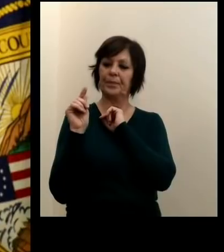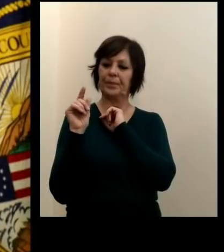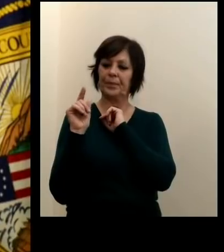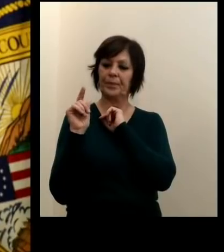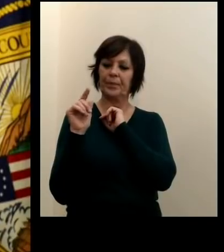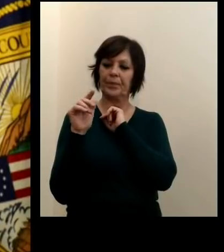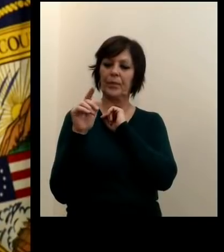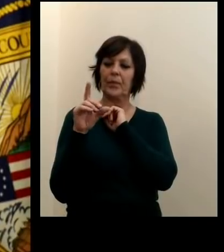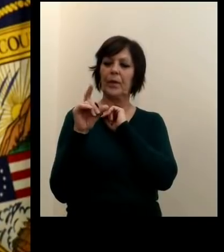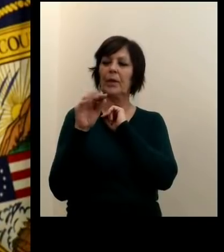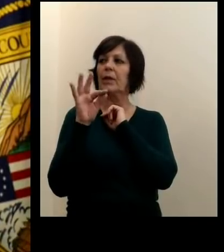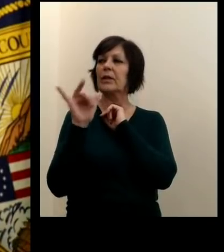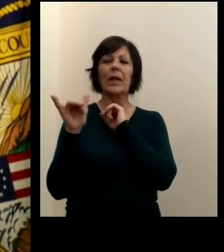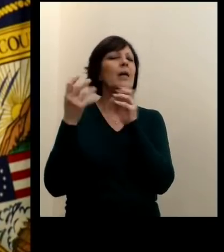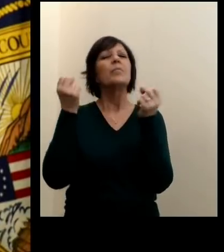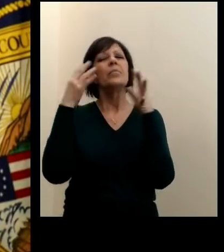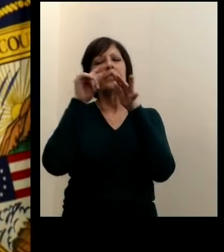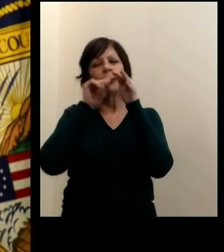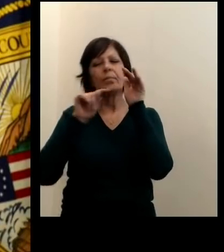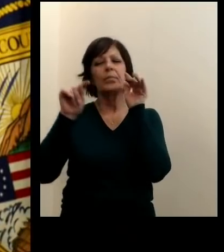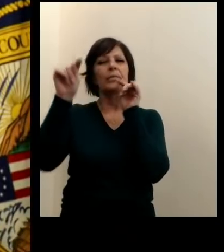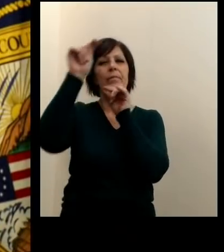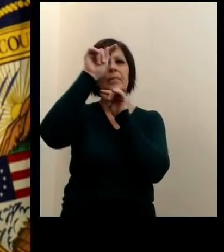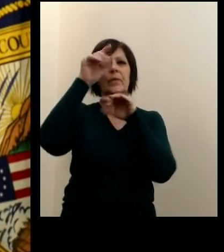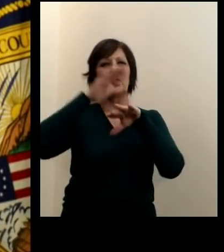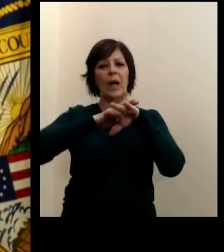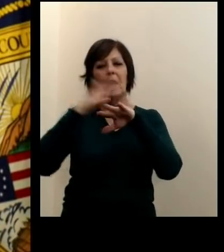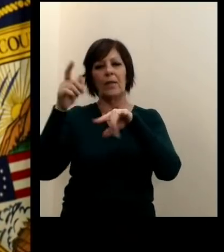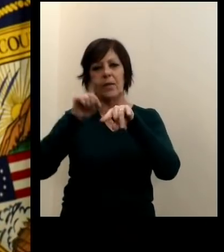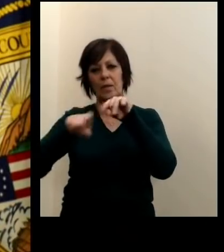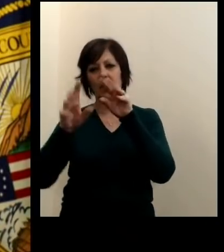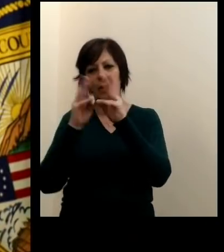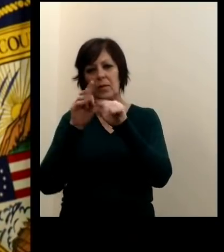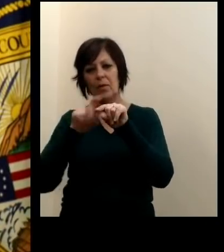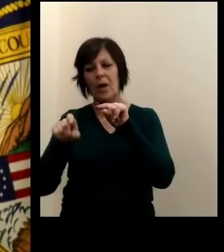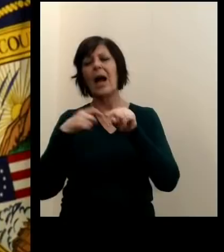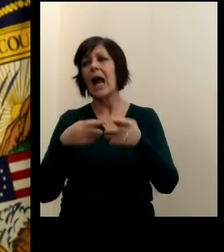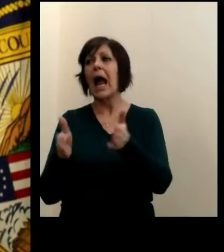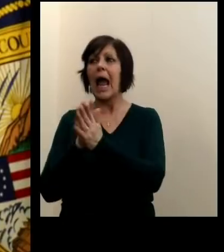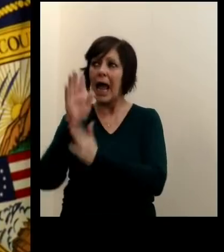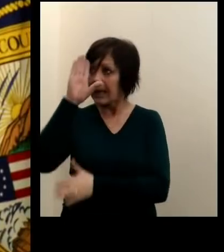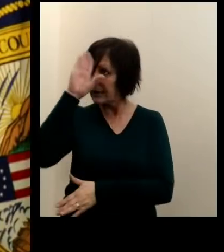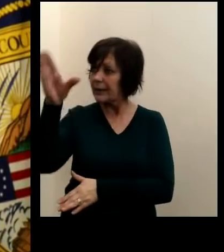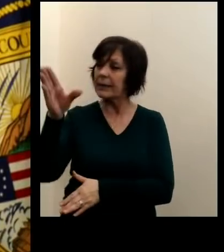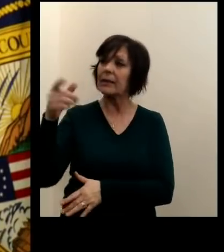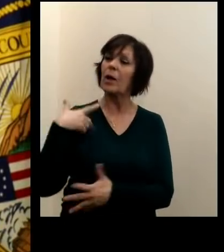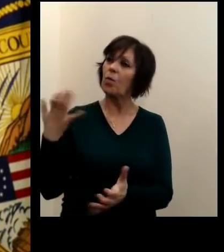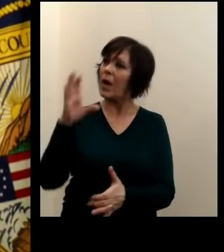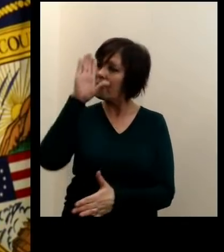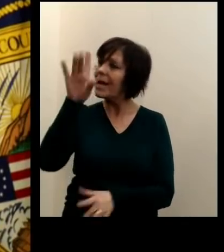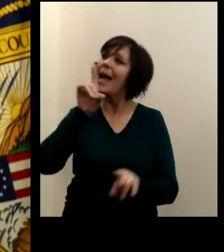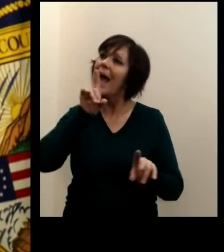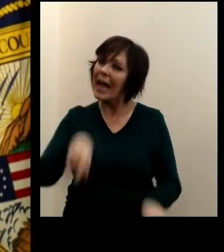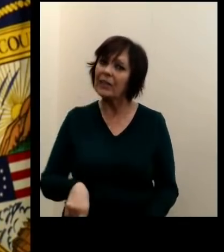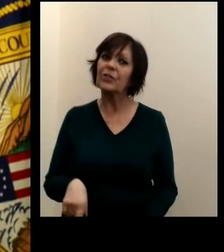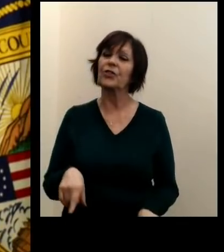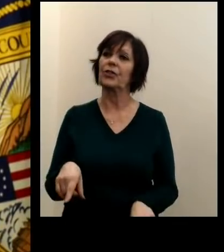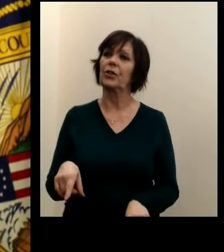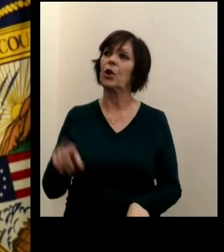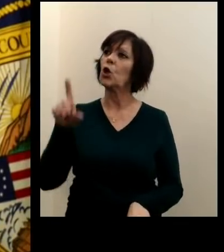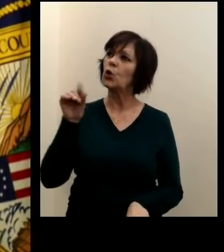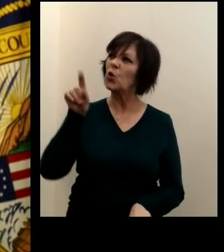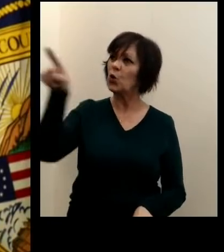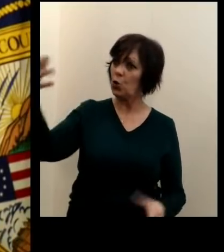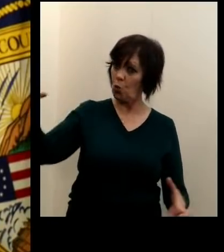Governor Robert Duffy was on, as well as our current Lieutenant Governor, Kathy Hochul. I asked that question because I wanted a direct answer from New York State. Do